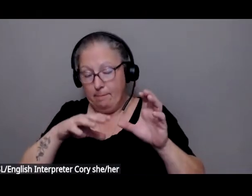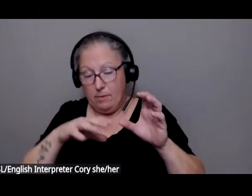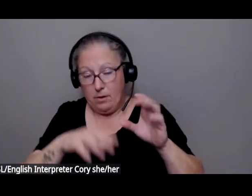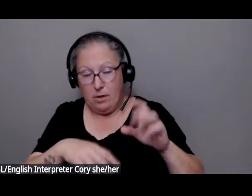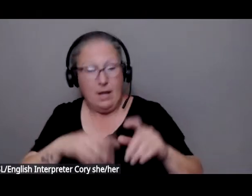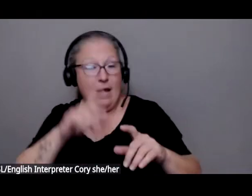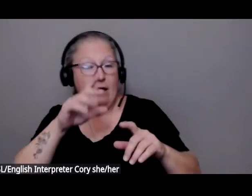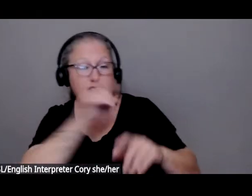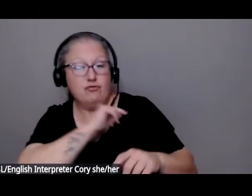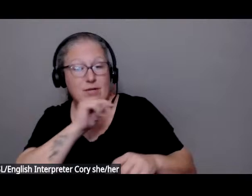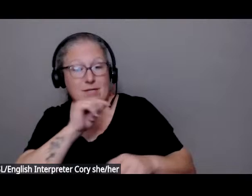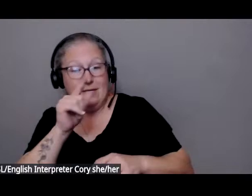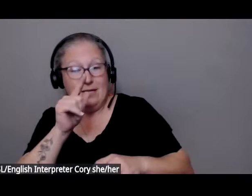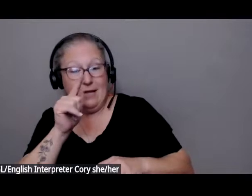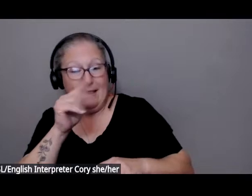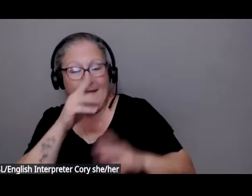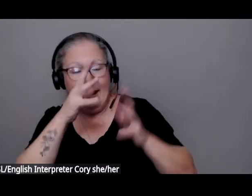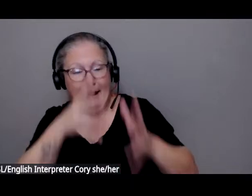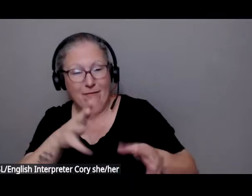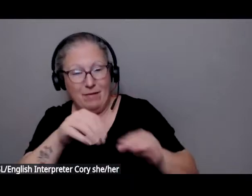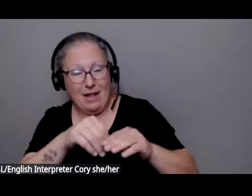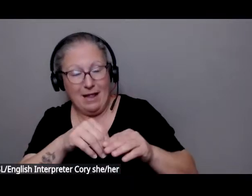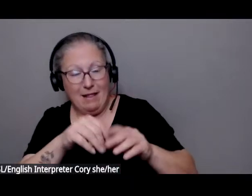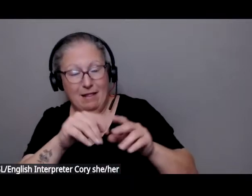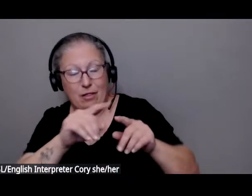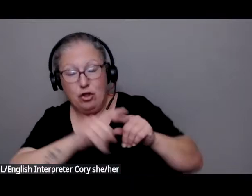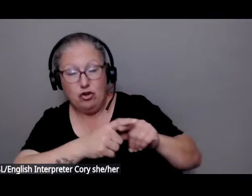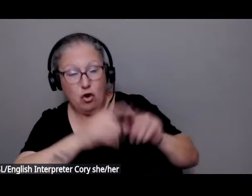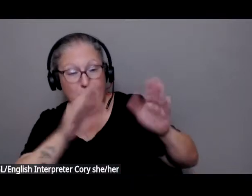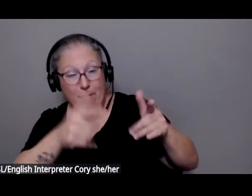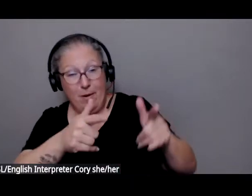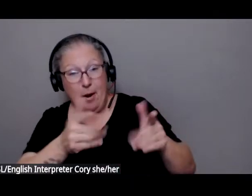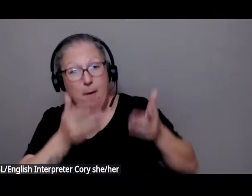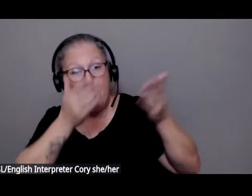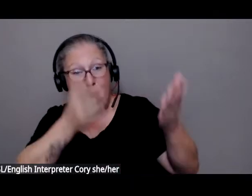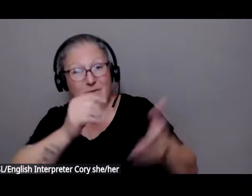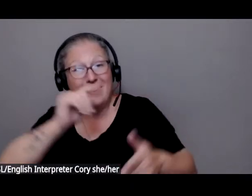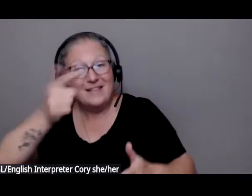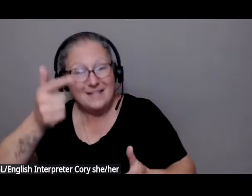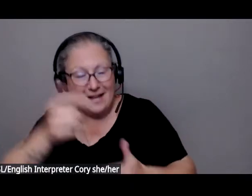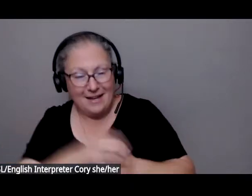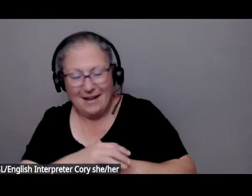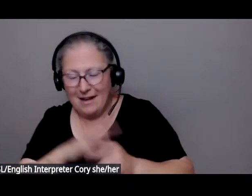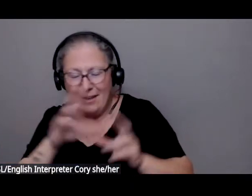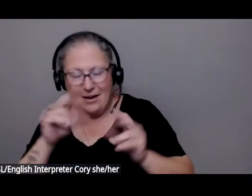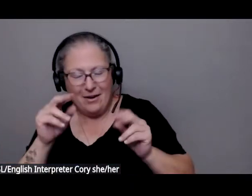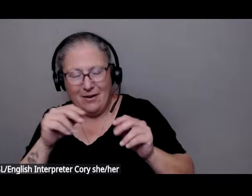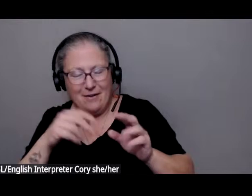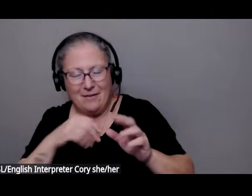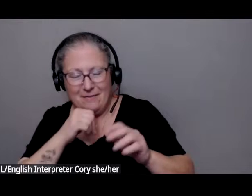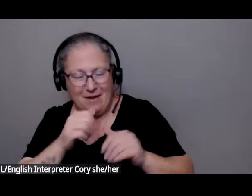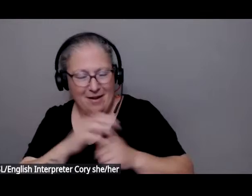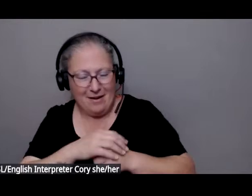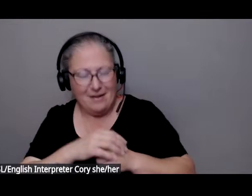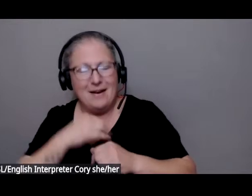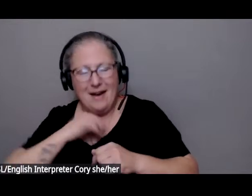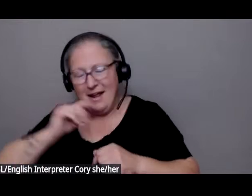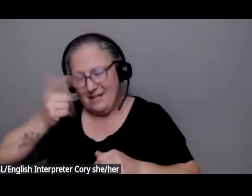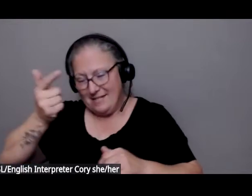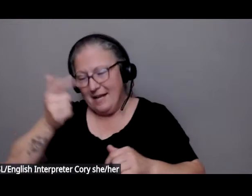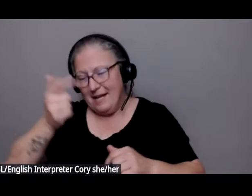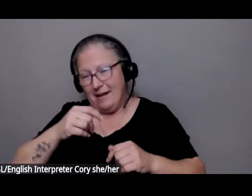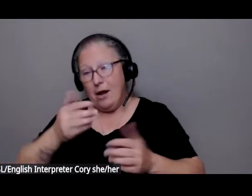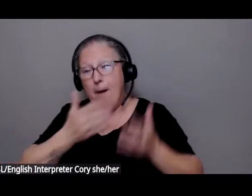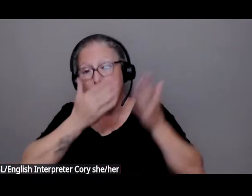Trustee Land left you in the starting Oh. block. He had the motion in the second. No, No, I'll second that. I'll second that. Okay, we